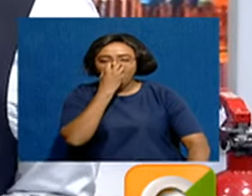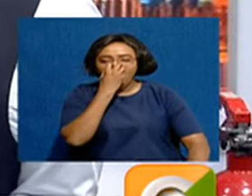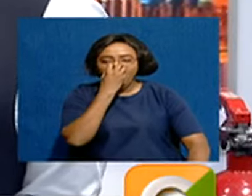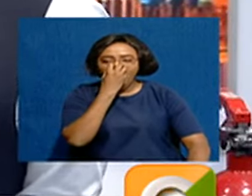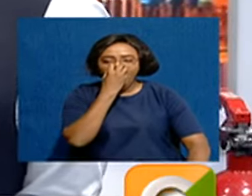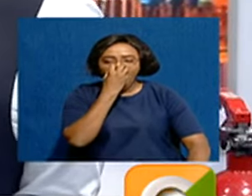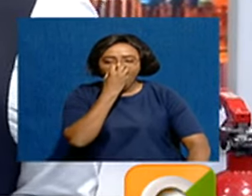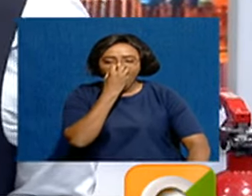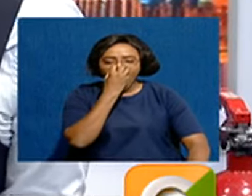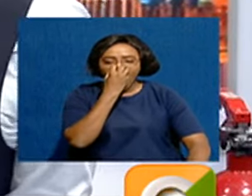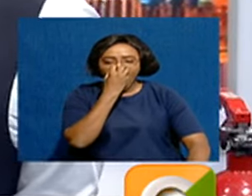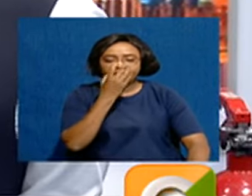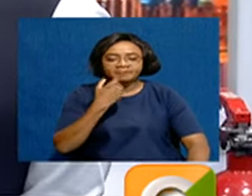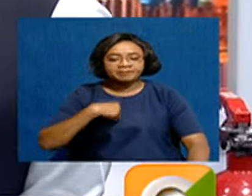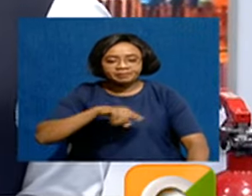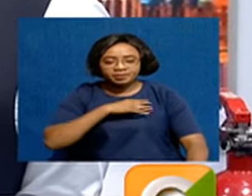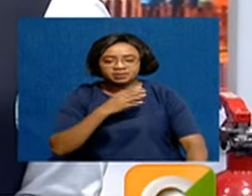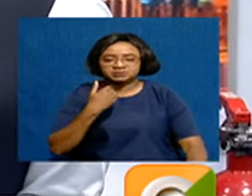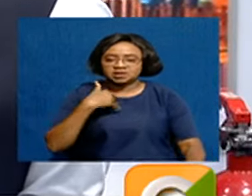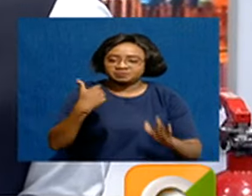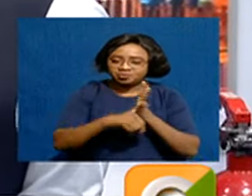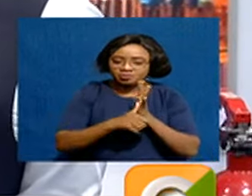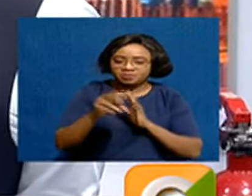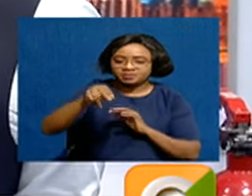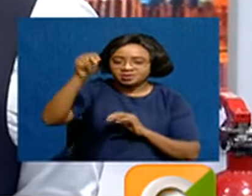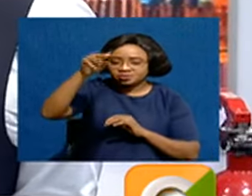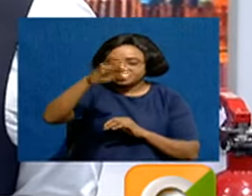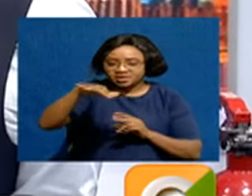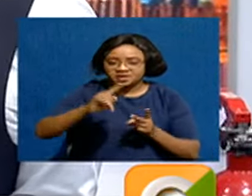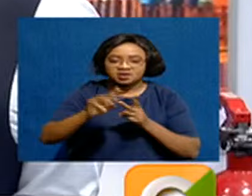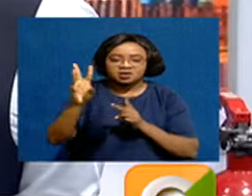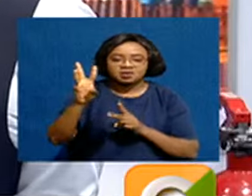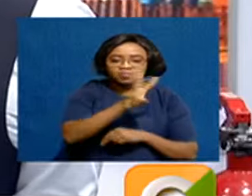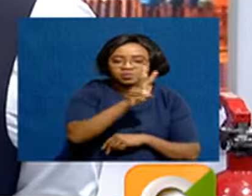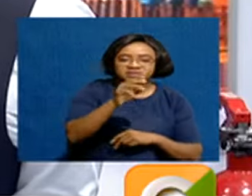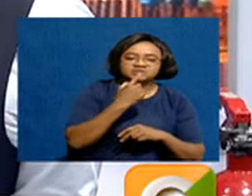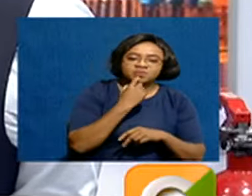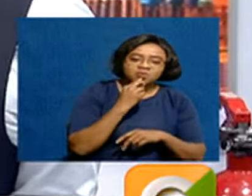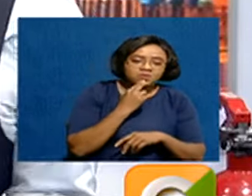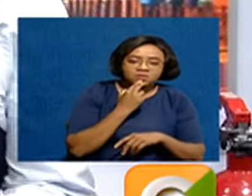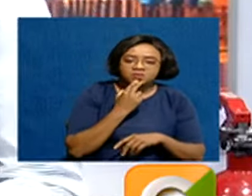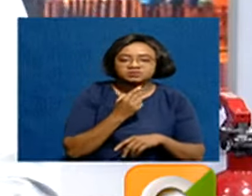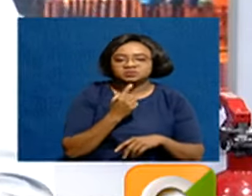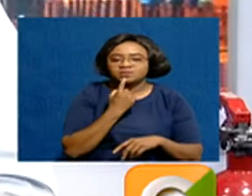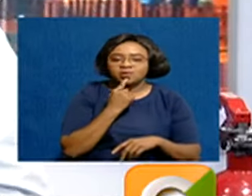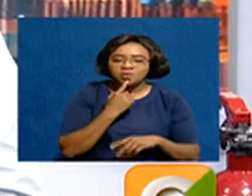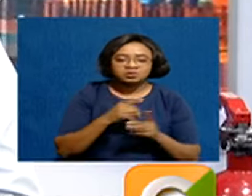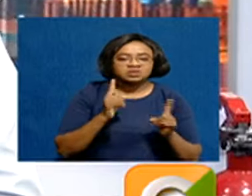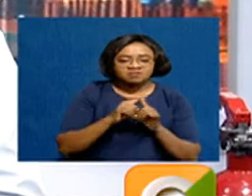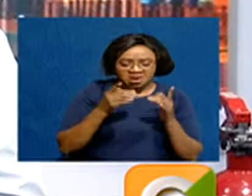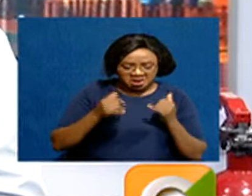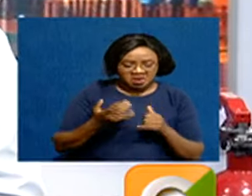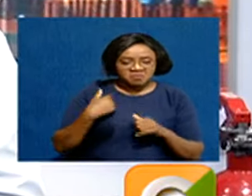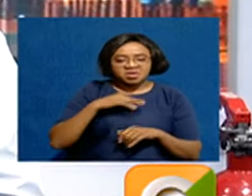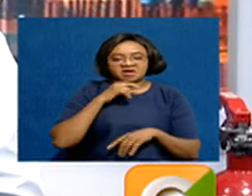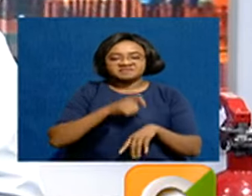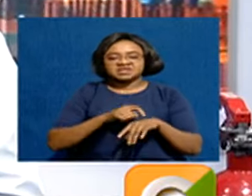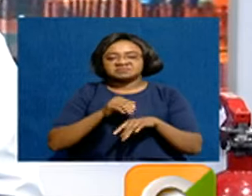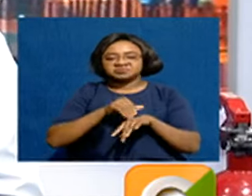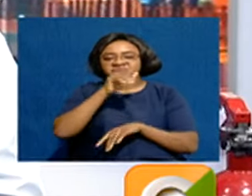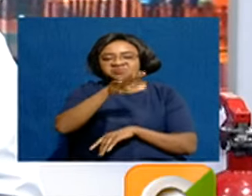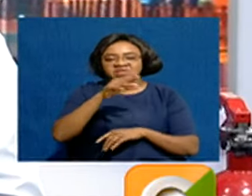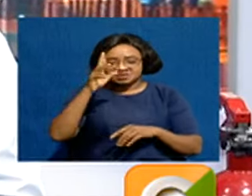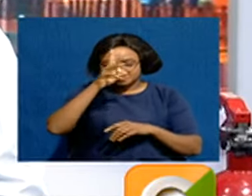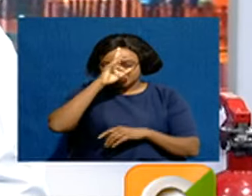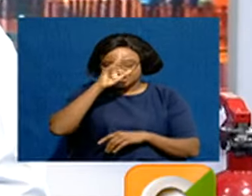of banditry in the north, West Pokot, in Baringo. There's banditry, and yet we're sending troops 12,000 kilometers away. Does